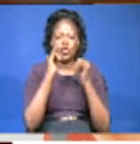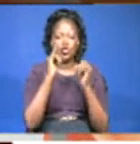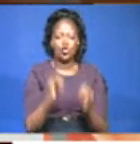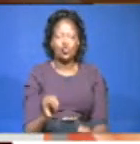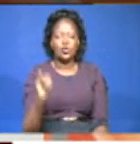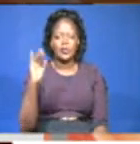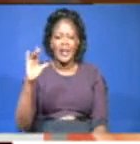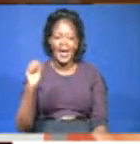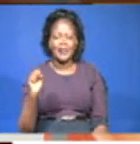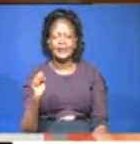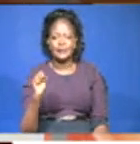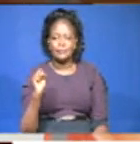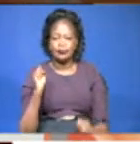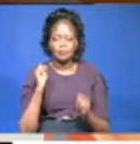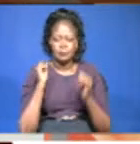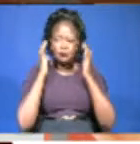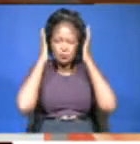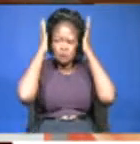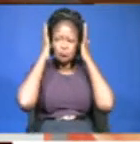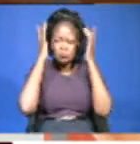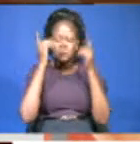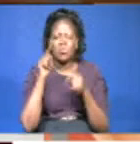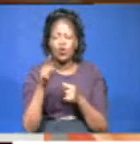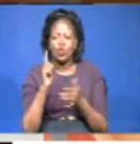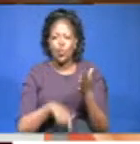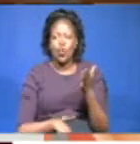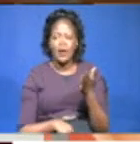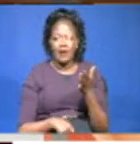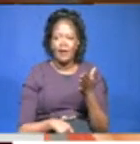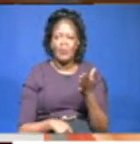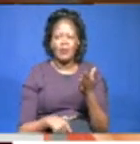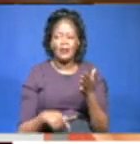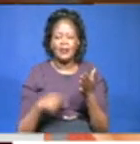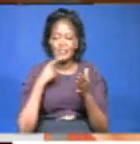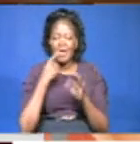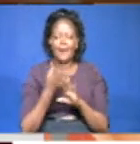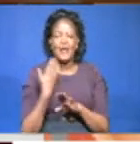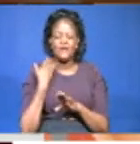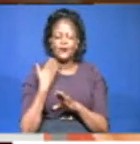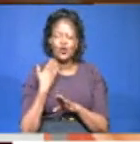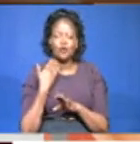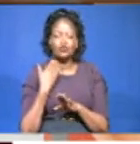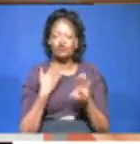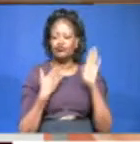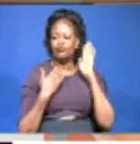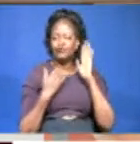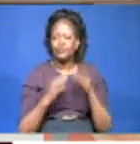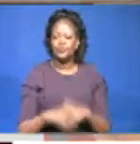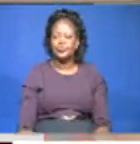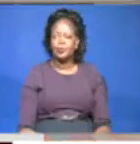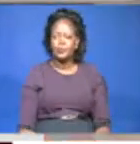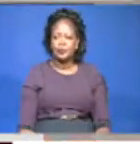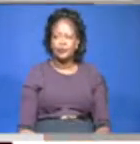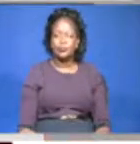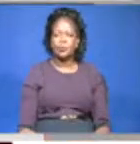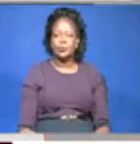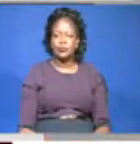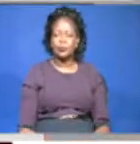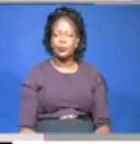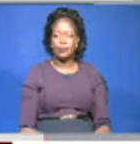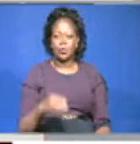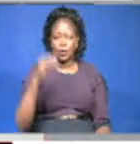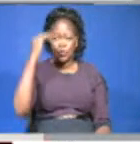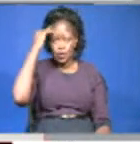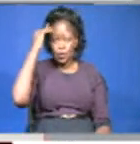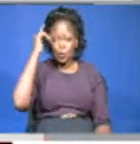Secretary Aden Duale. This is what they had to say earlier on. Let's listen in. Manufacturing, as you know, we have a